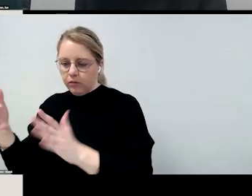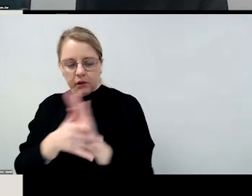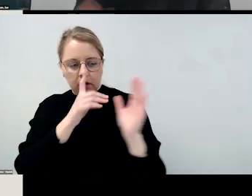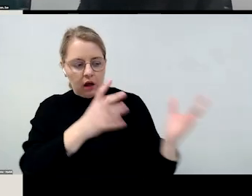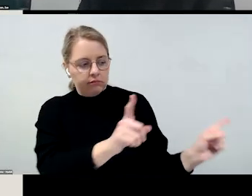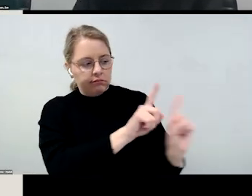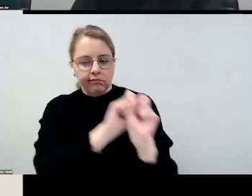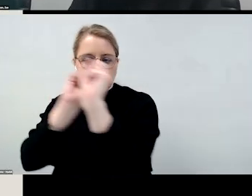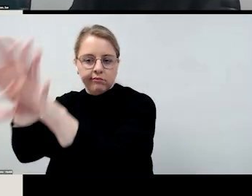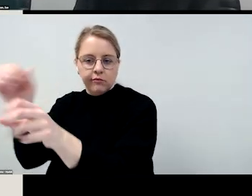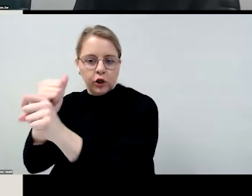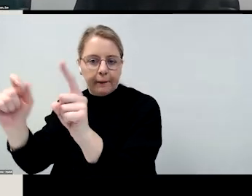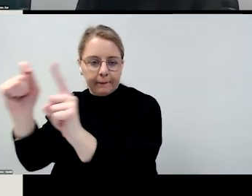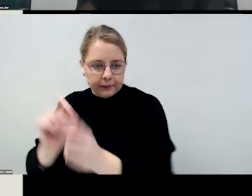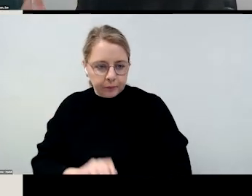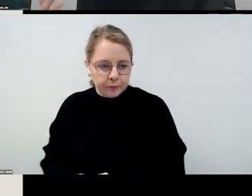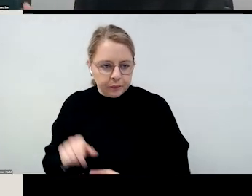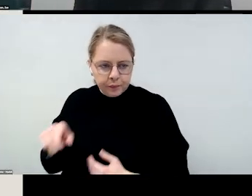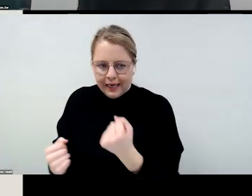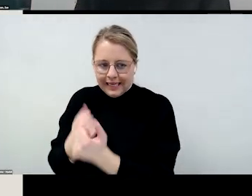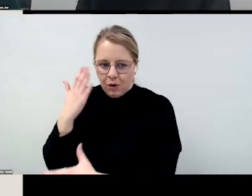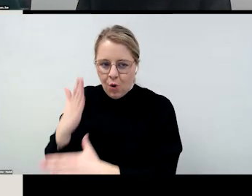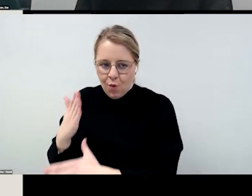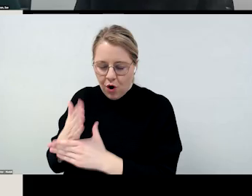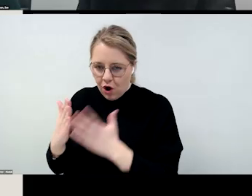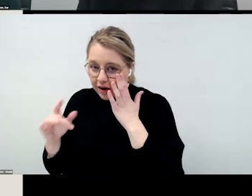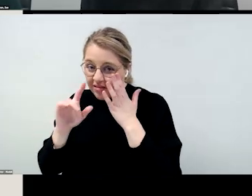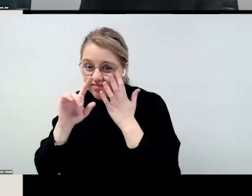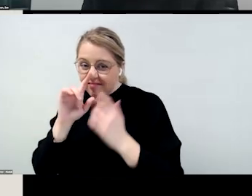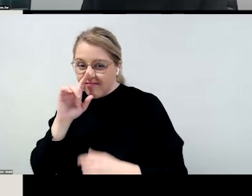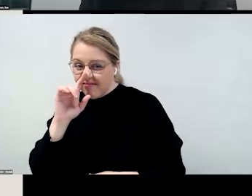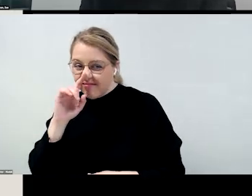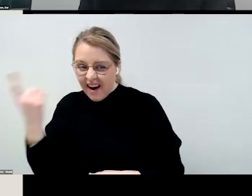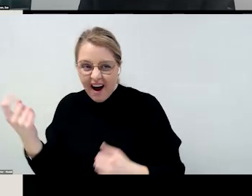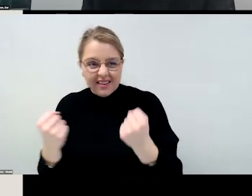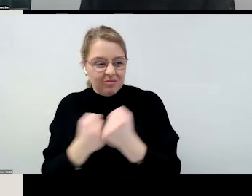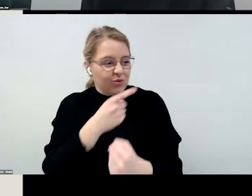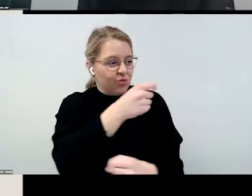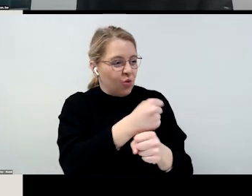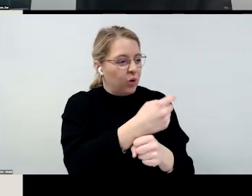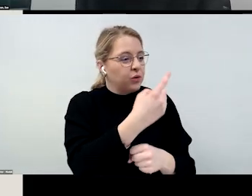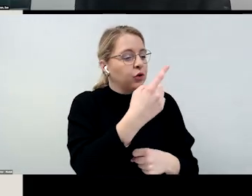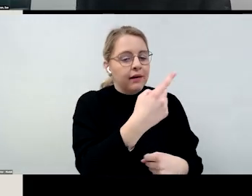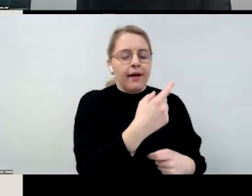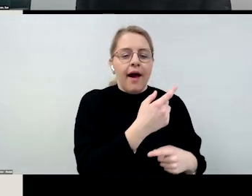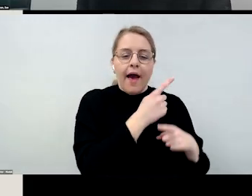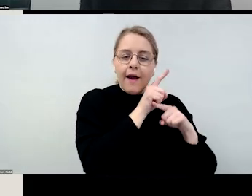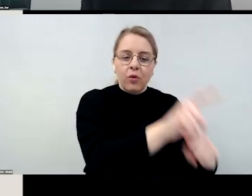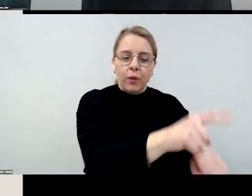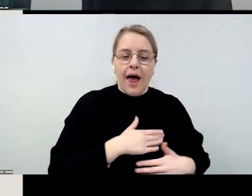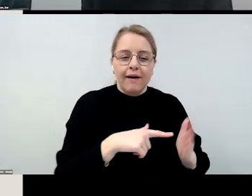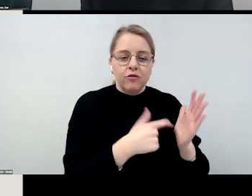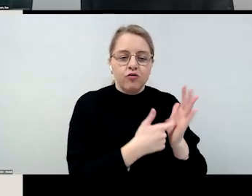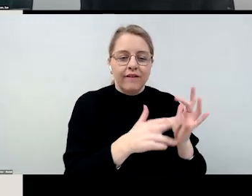appointment. However, this means that the support worker can no longer support George to get to his weekly trivia night, one of the few social groups that